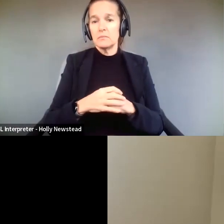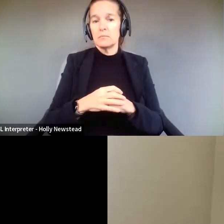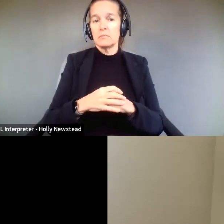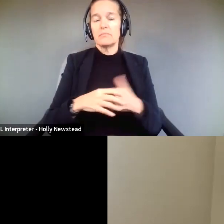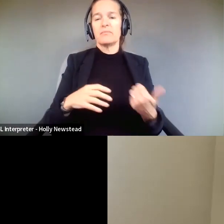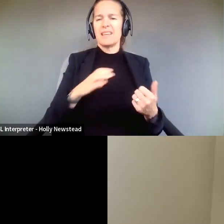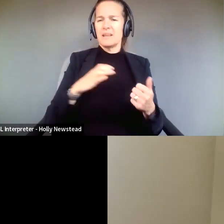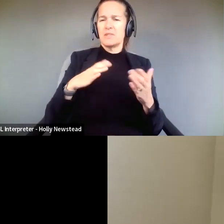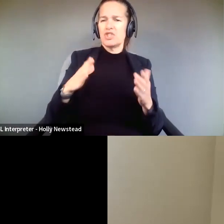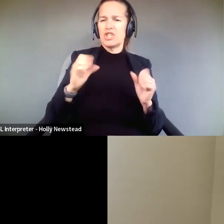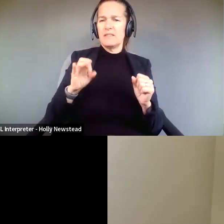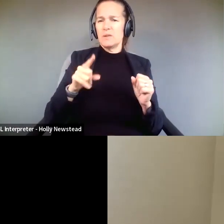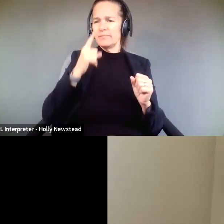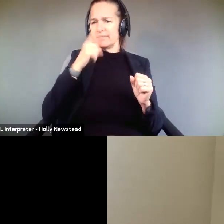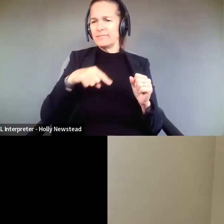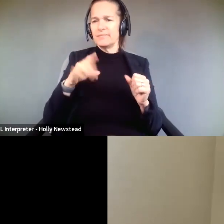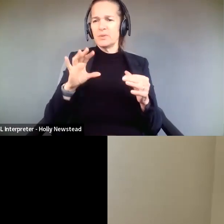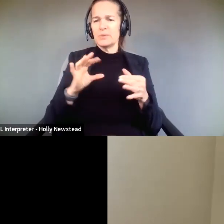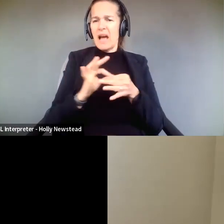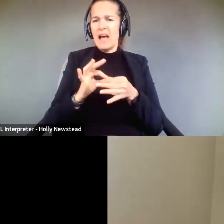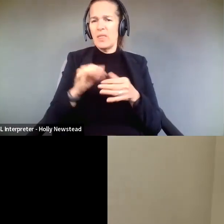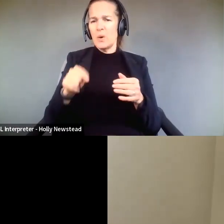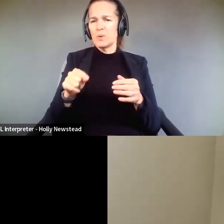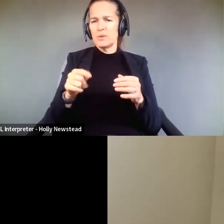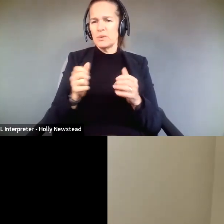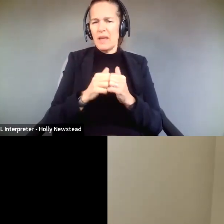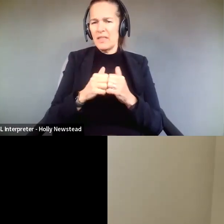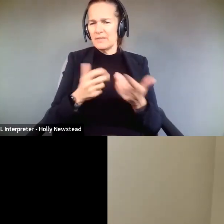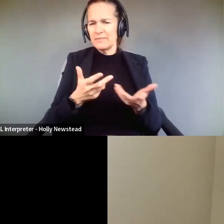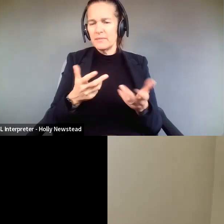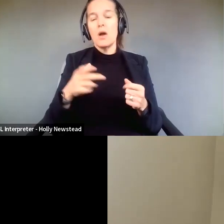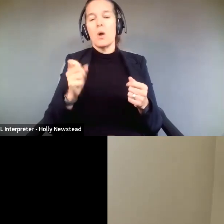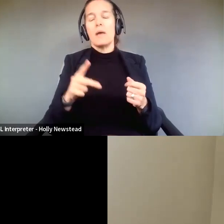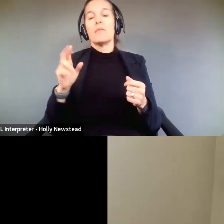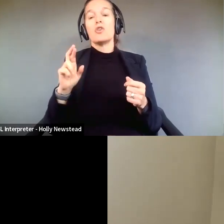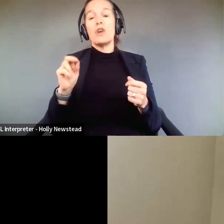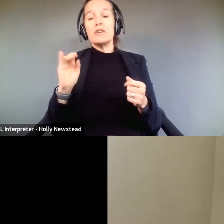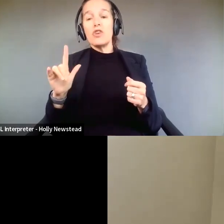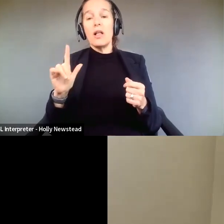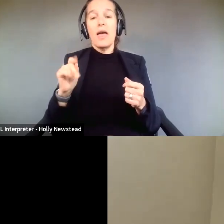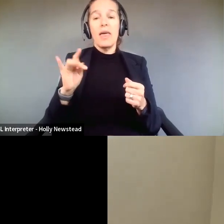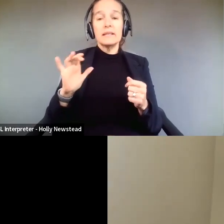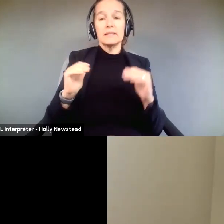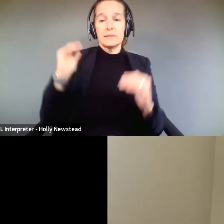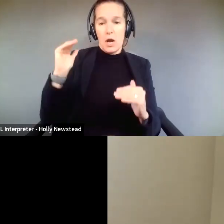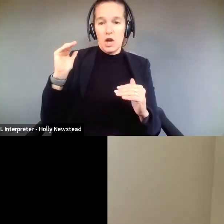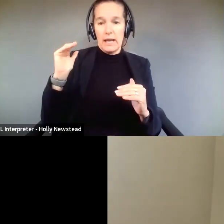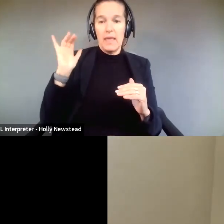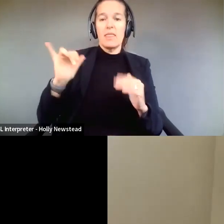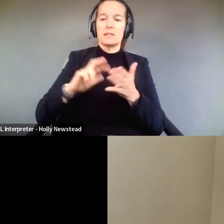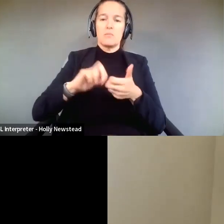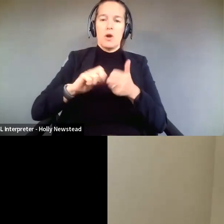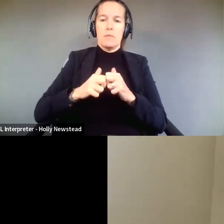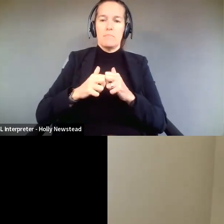Commissioner, if you could tie the 2 pieces together for me. Okay, so okay, on racial and ethnic disparity, it's a problem.